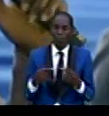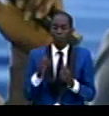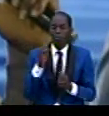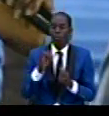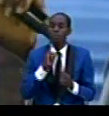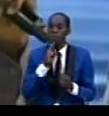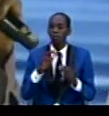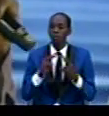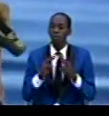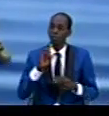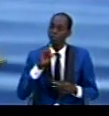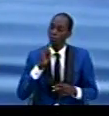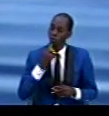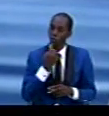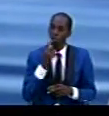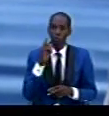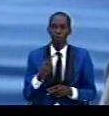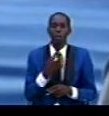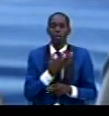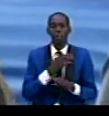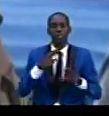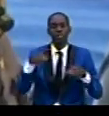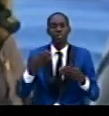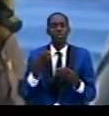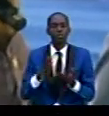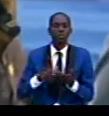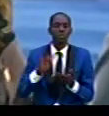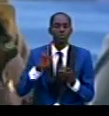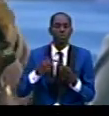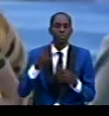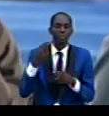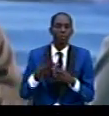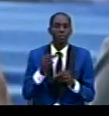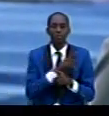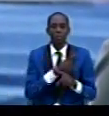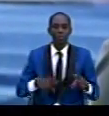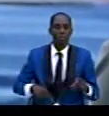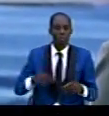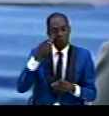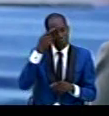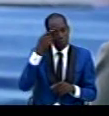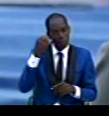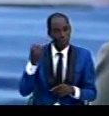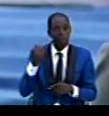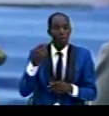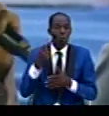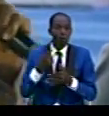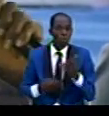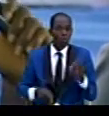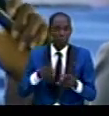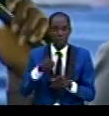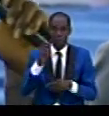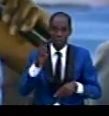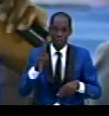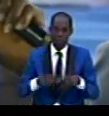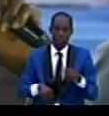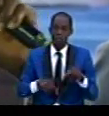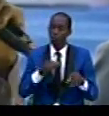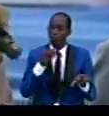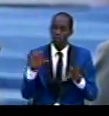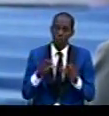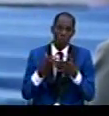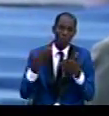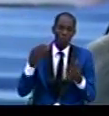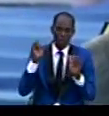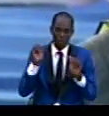one. And I give glory to the name of God because what I cannot do, I can do it now. It